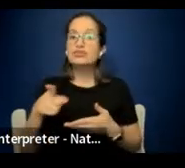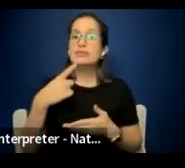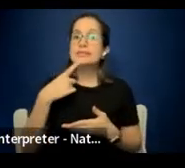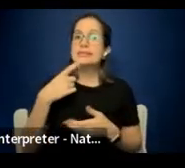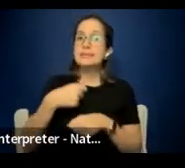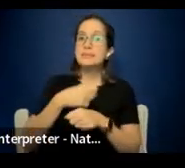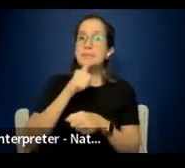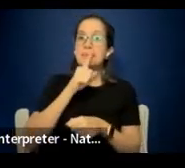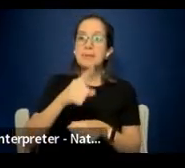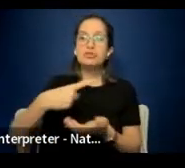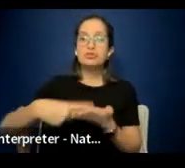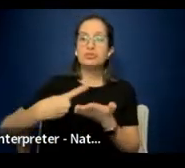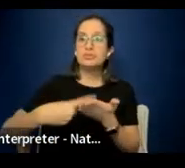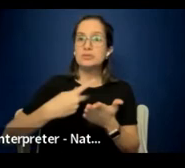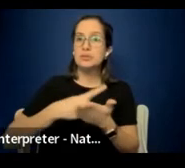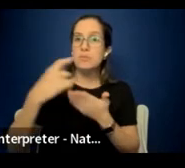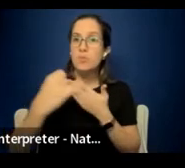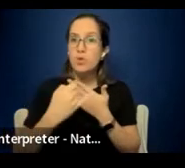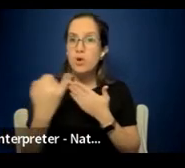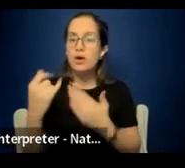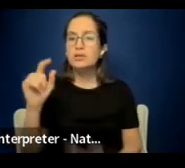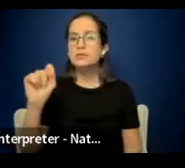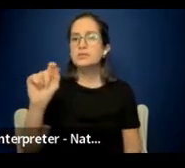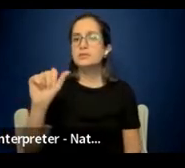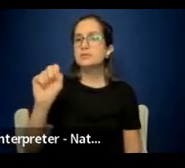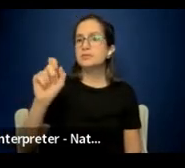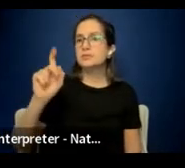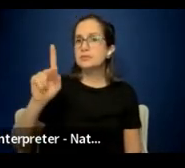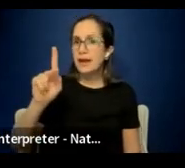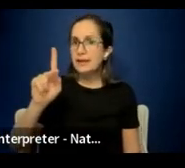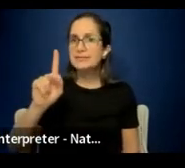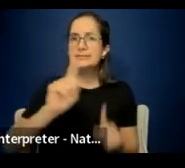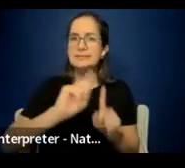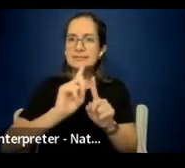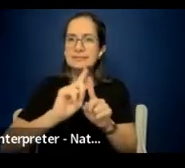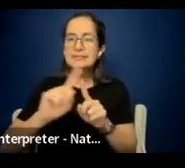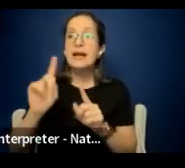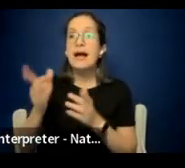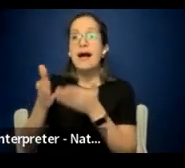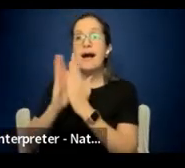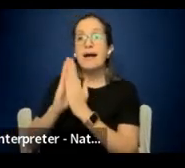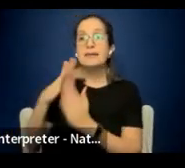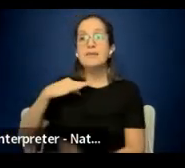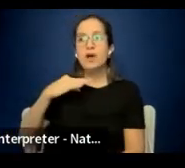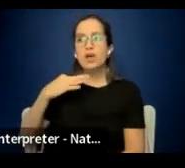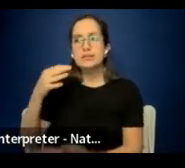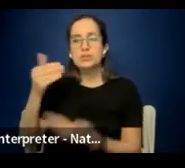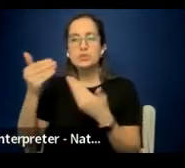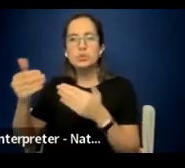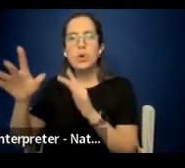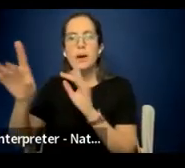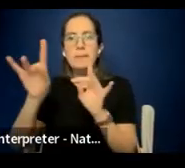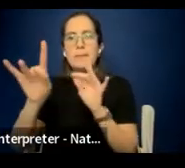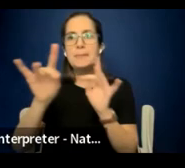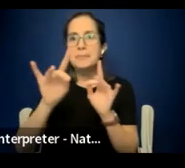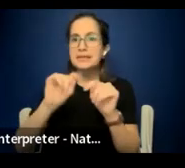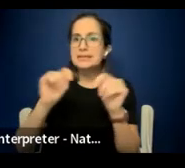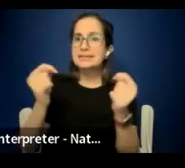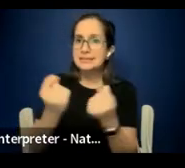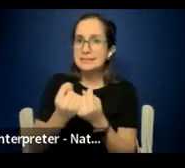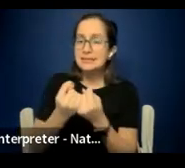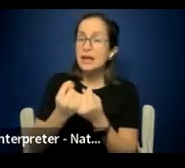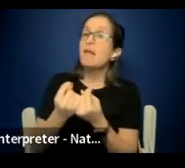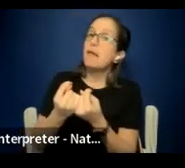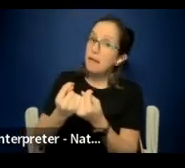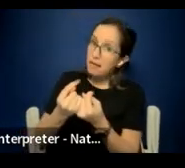projects and the tasks and asking volunteers to sort of pick teams. So, you know, giving them some choice and letting them know the